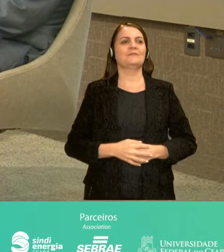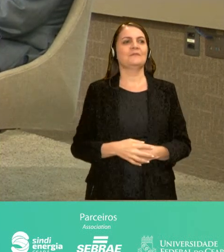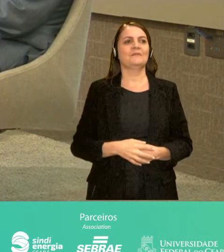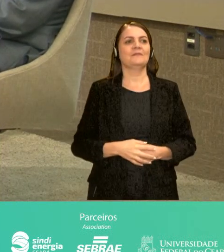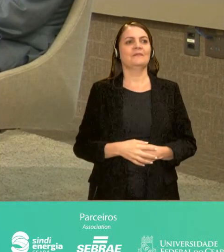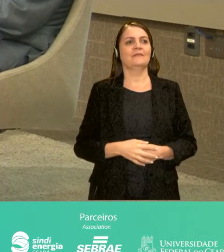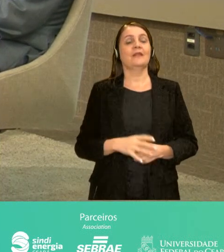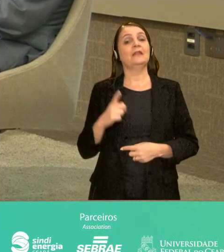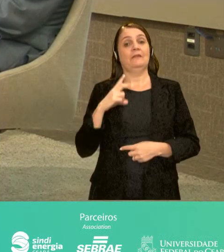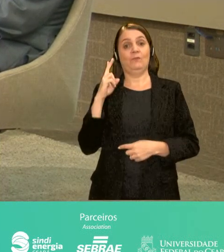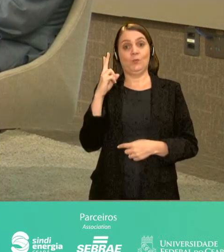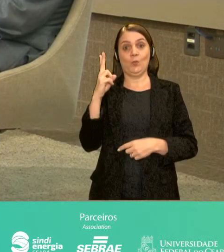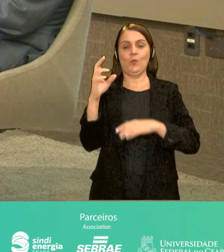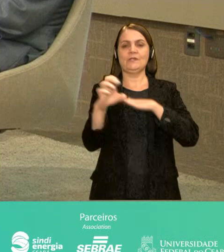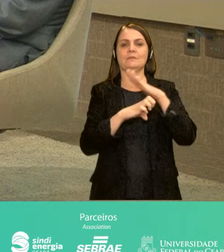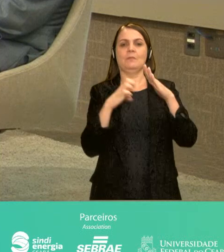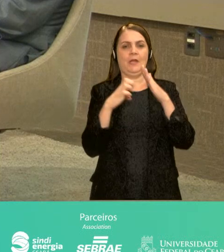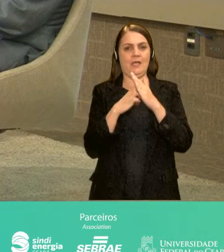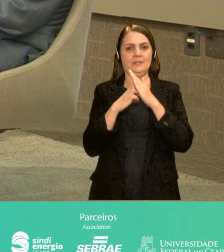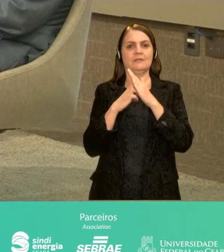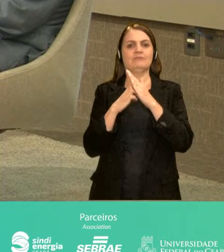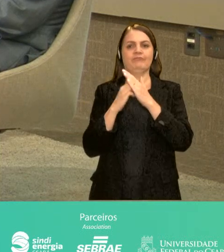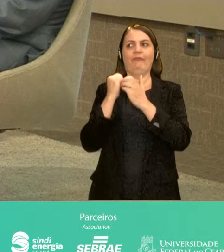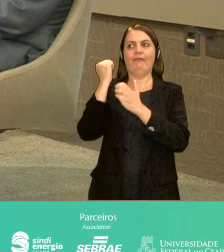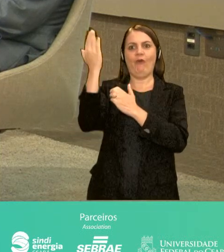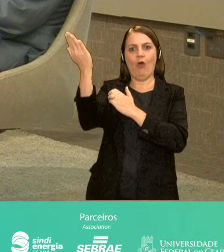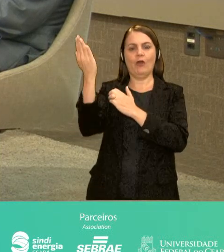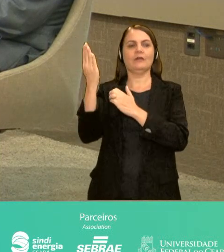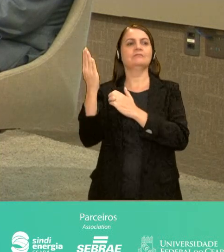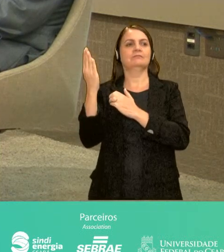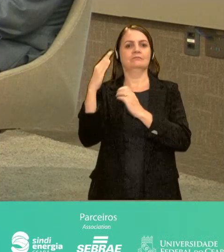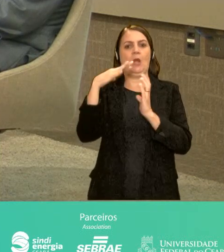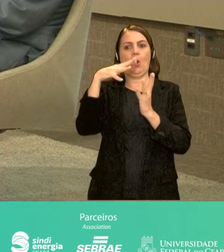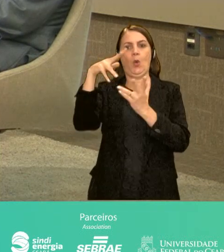two international companies, global companies,